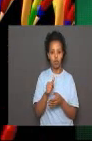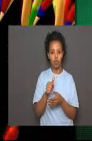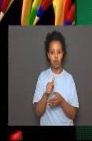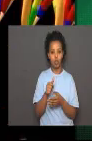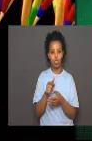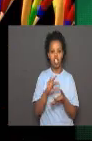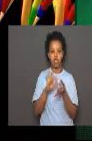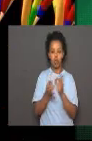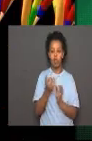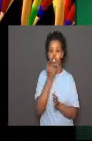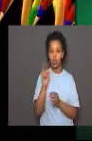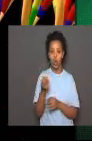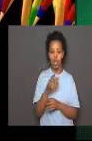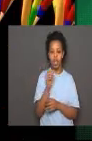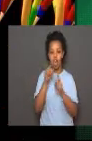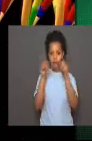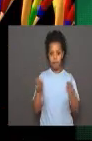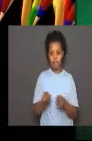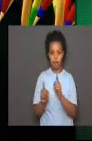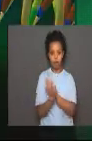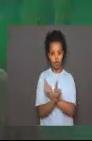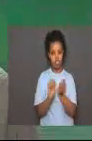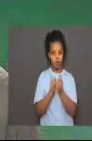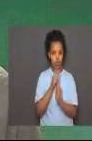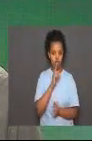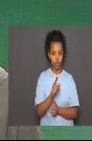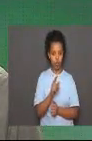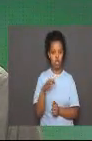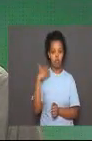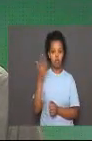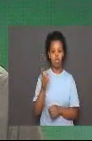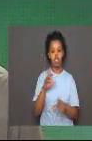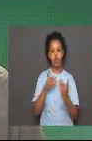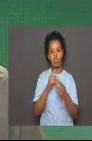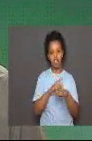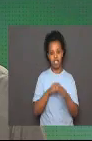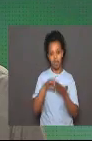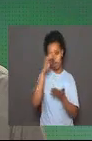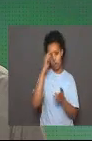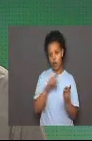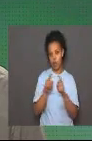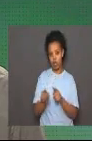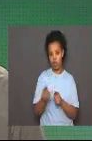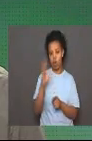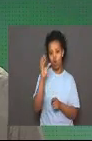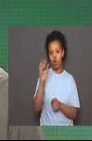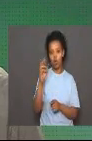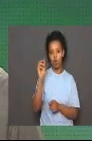nonsense, and frameshift mutations. In our next lesson, we will learn